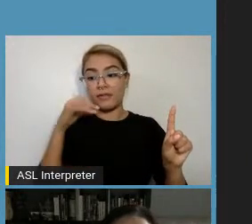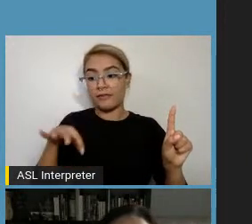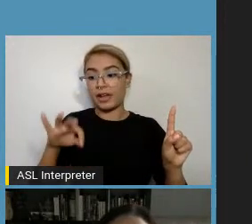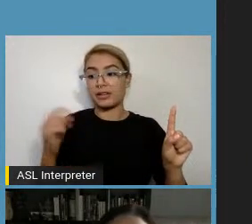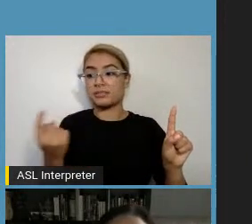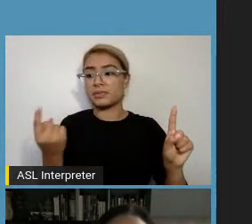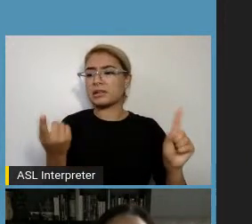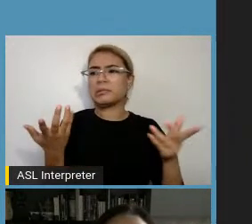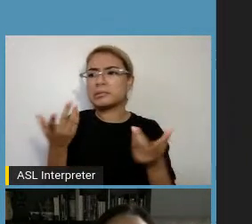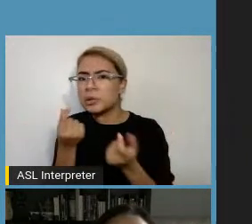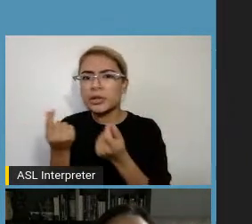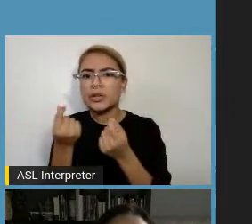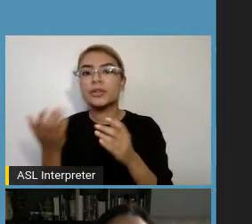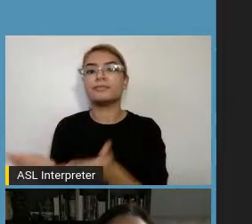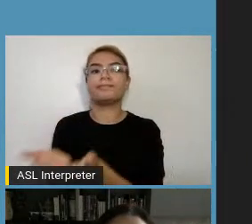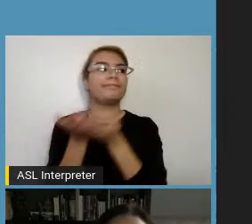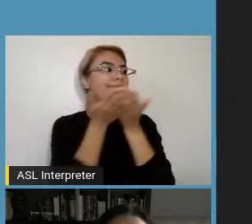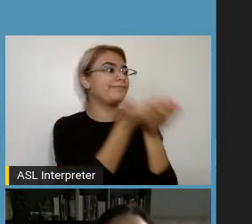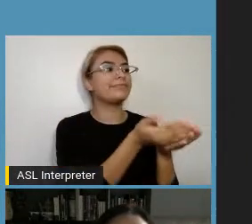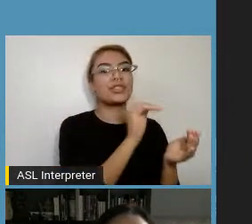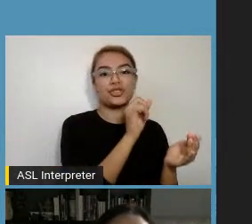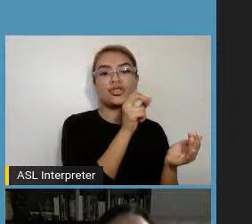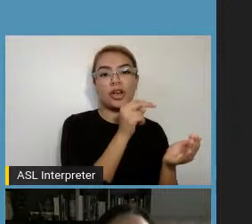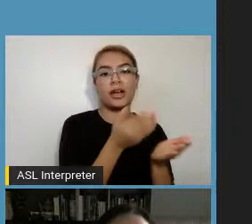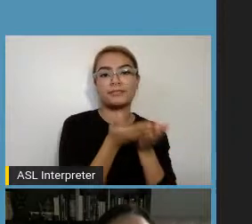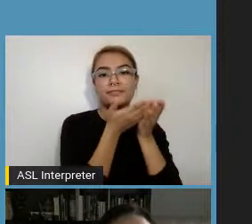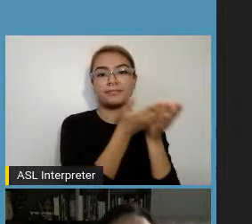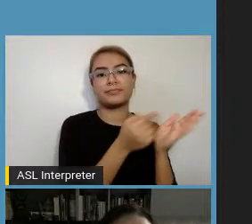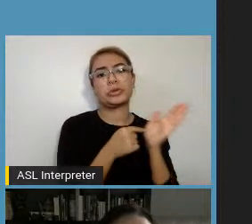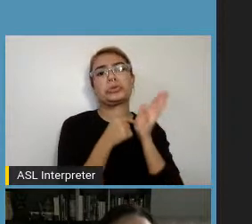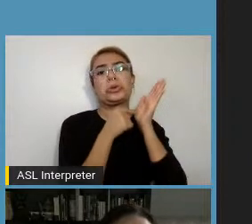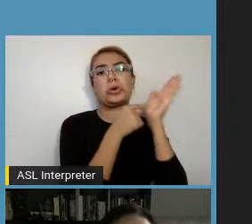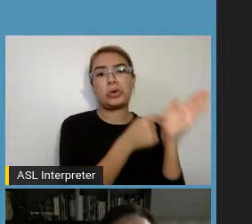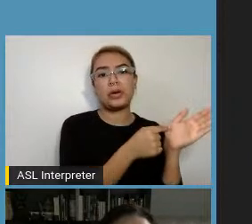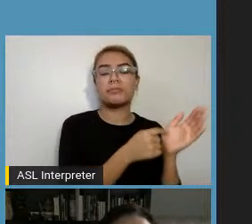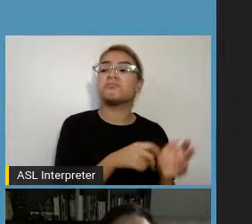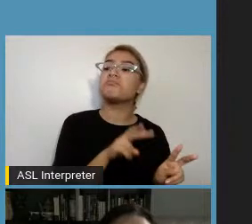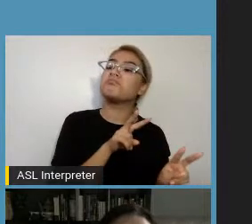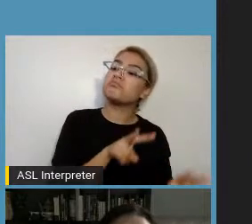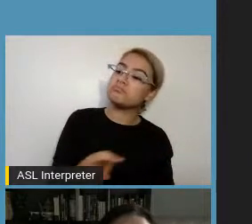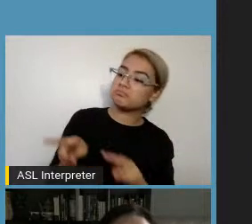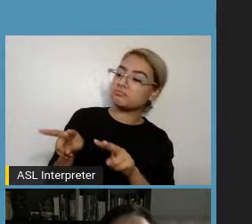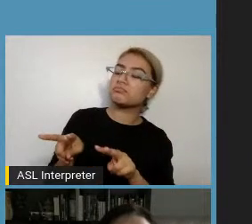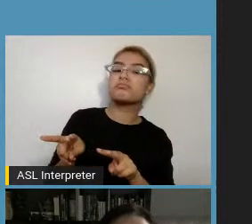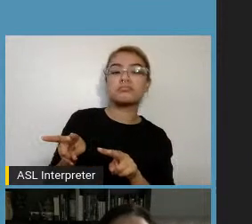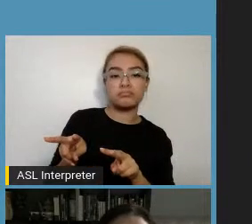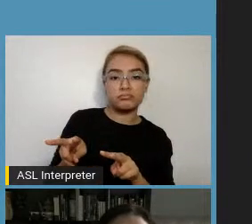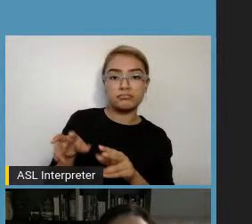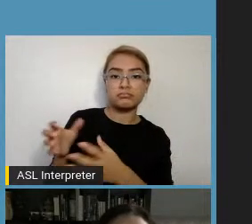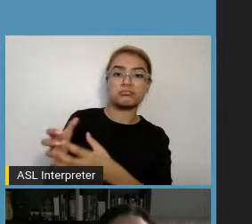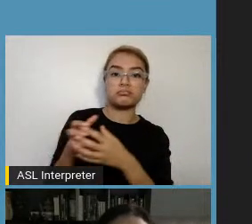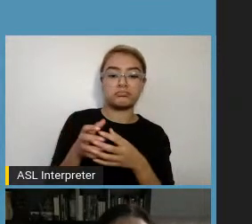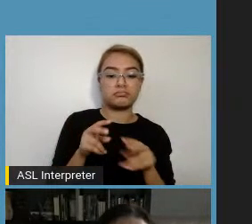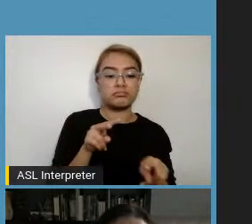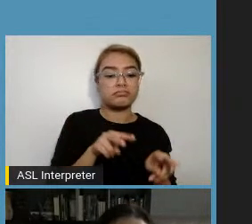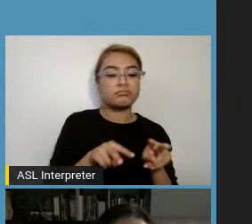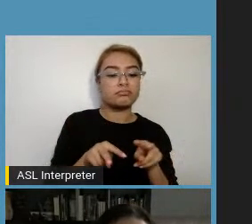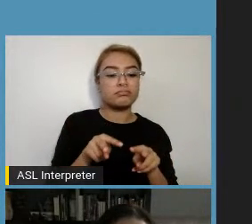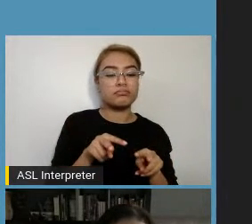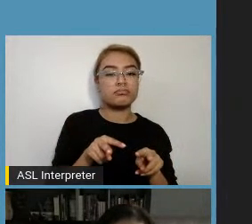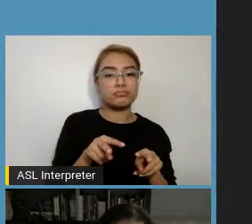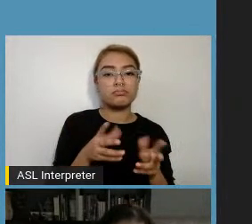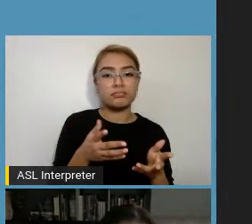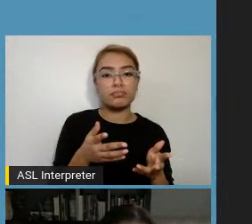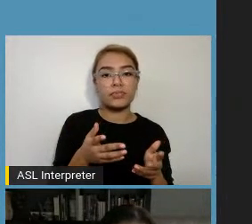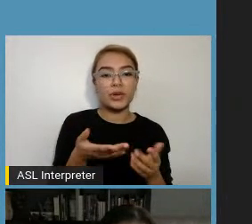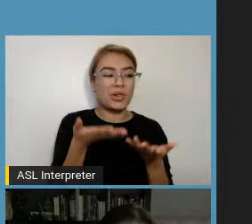it or find out like what it was, people would bring those things to John, and more often than not, they would leave those things for